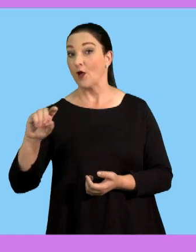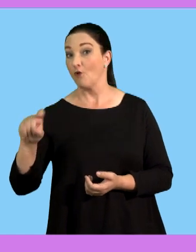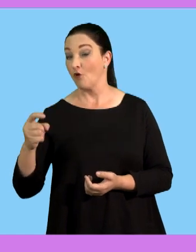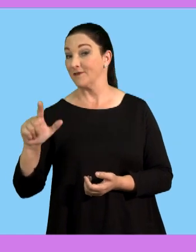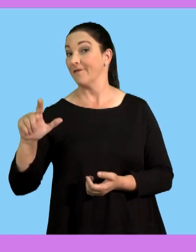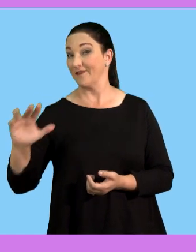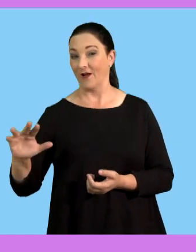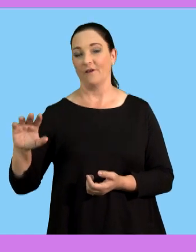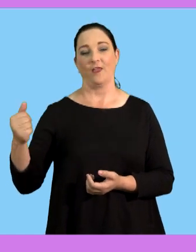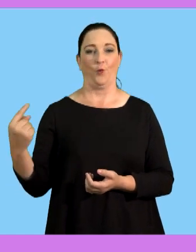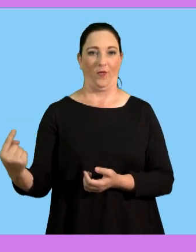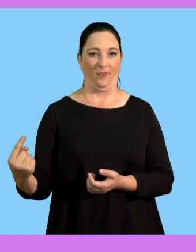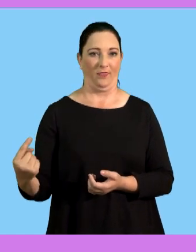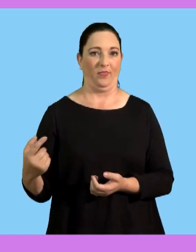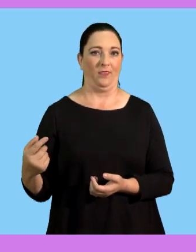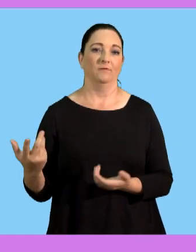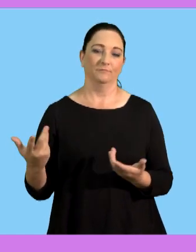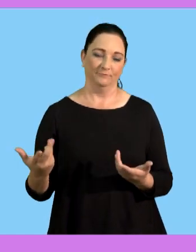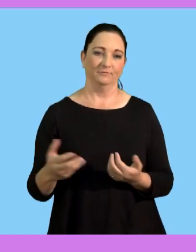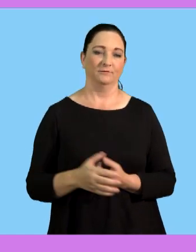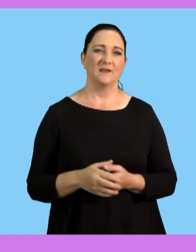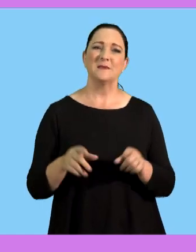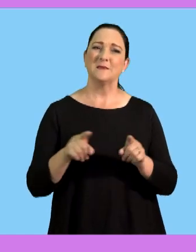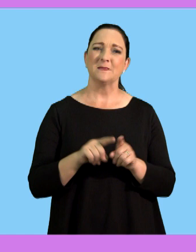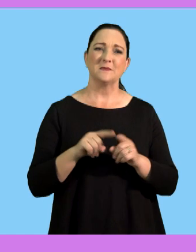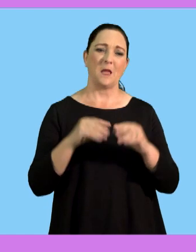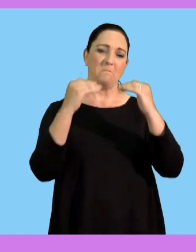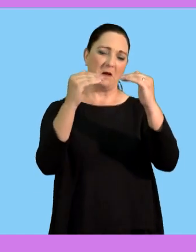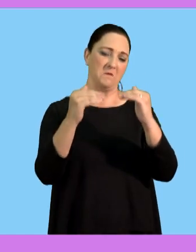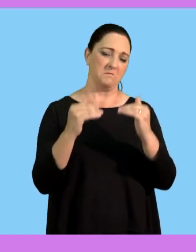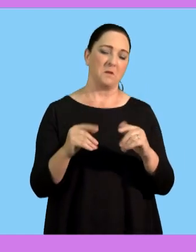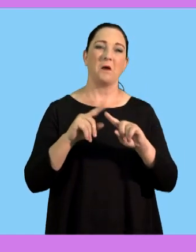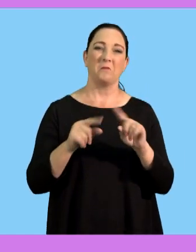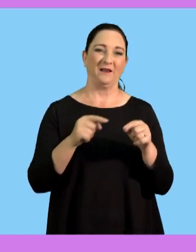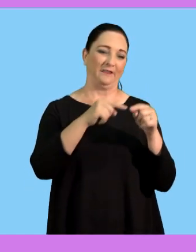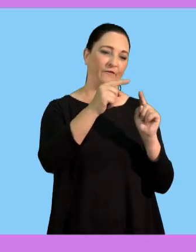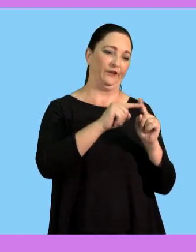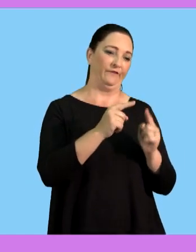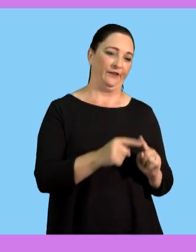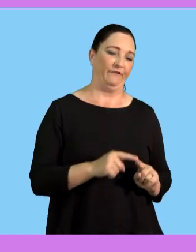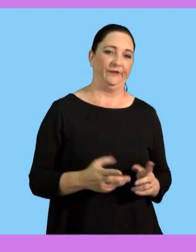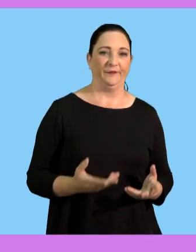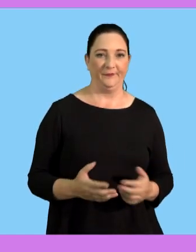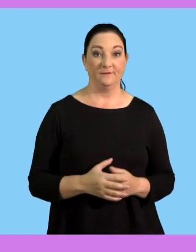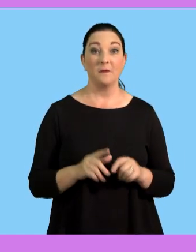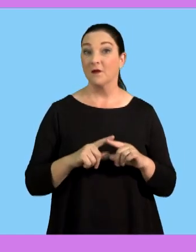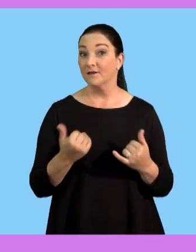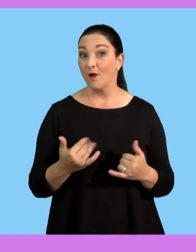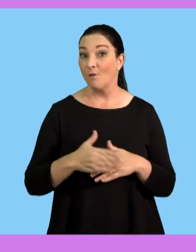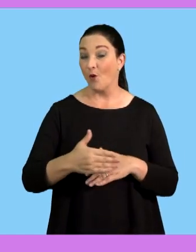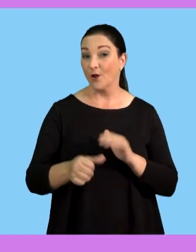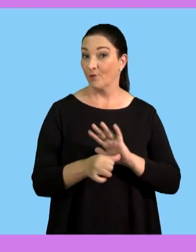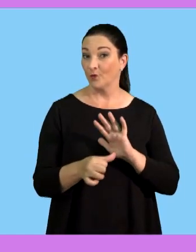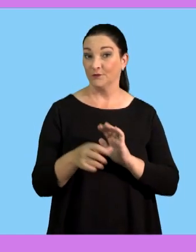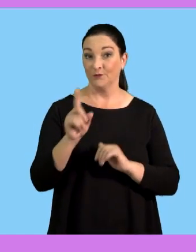0.75, and 1, which all represent the same thing, right? Just the different notations. Okay, so what else is important